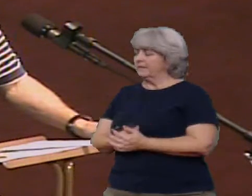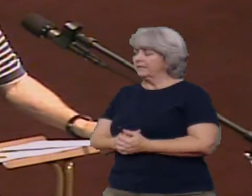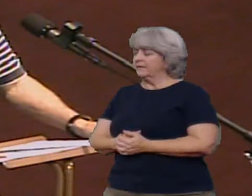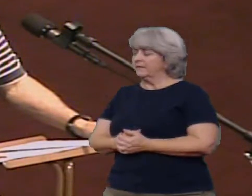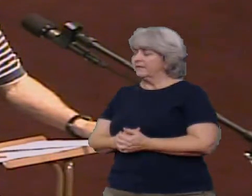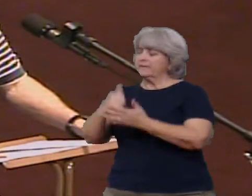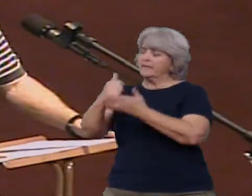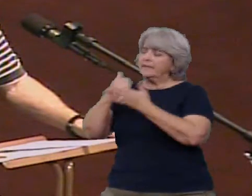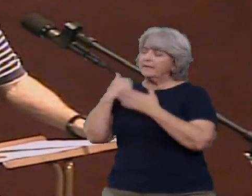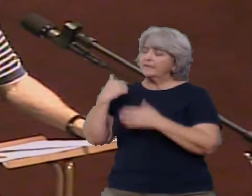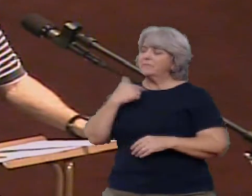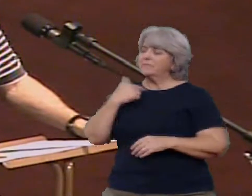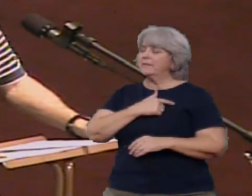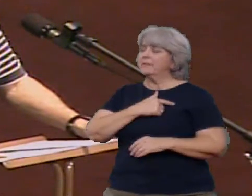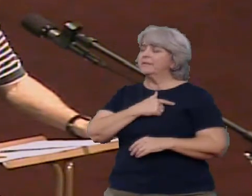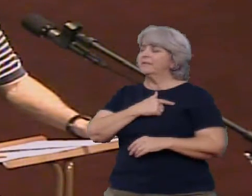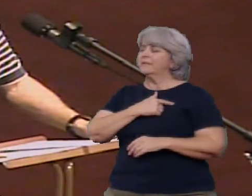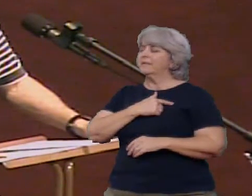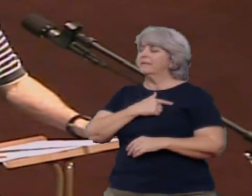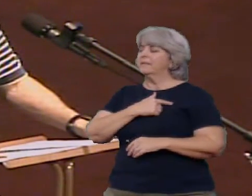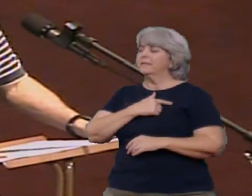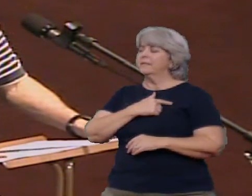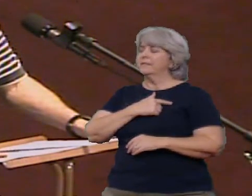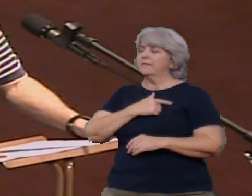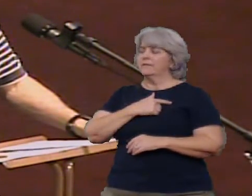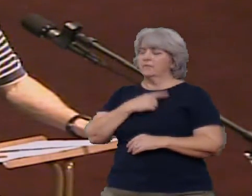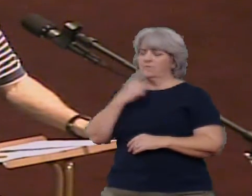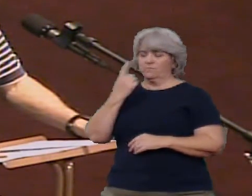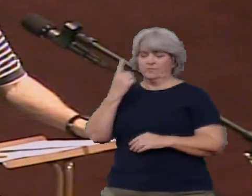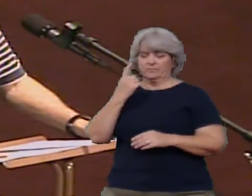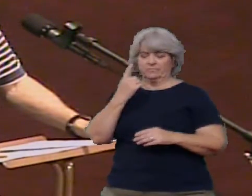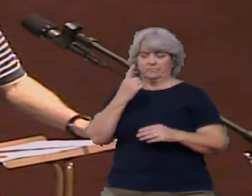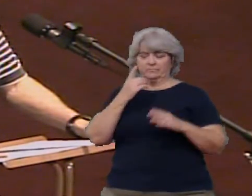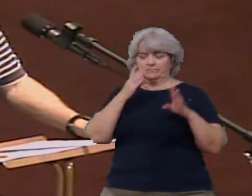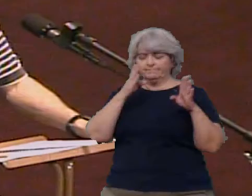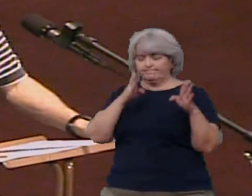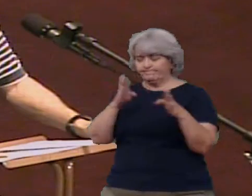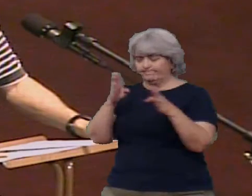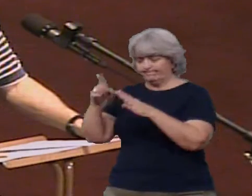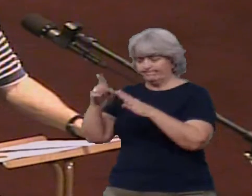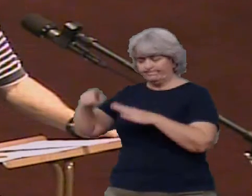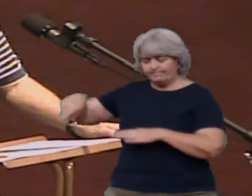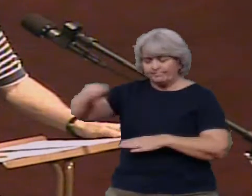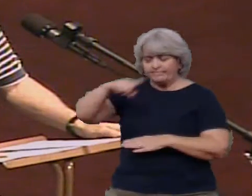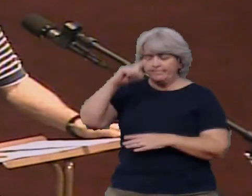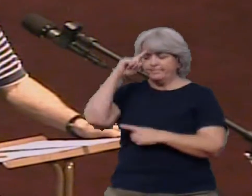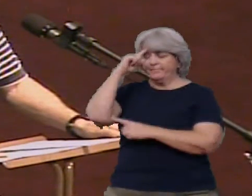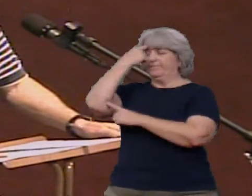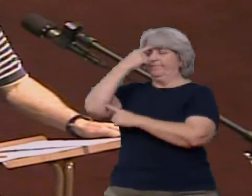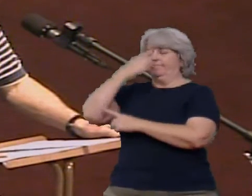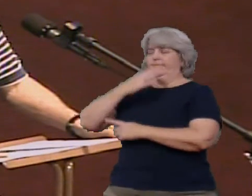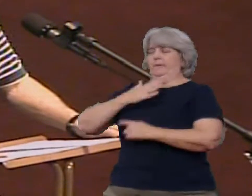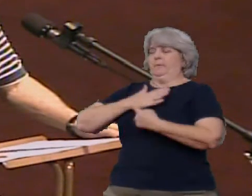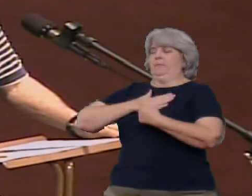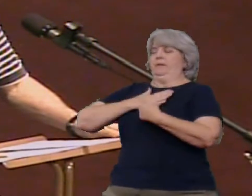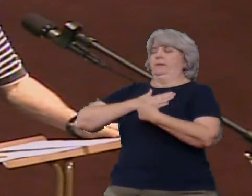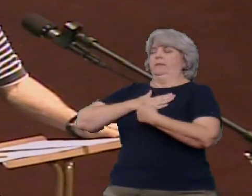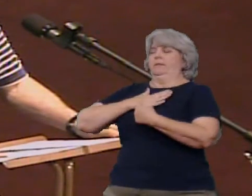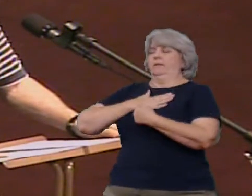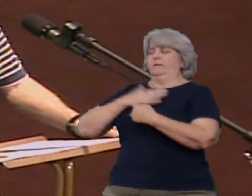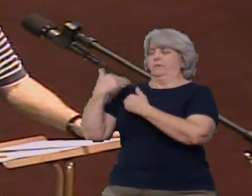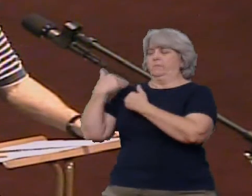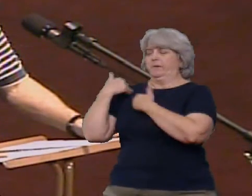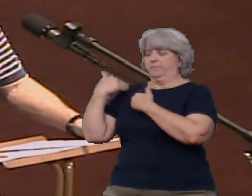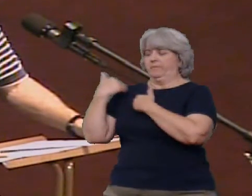Help us to each individually be mindful of our responsibilities to